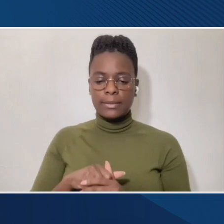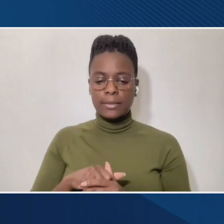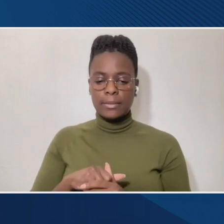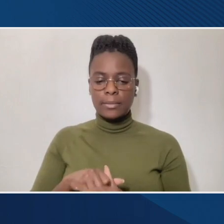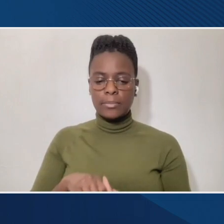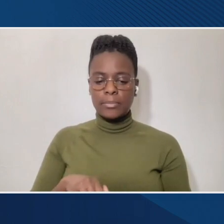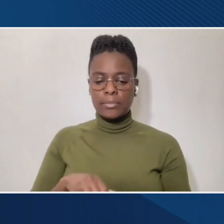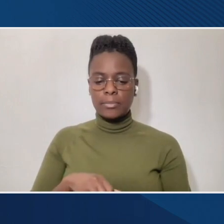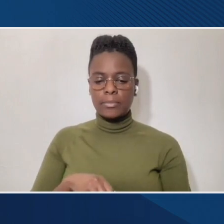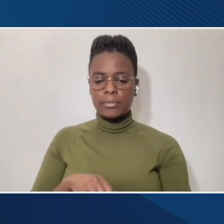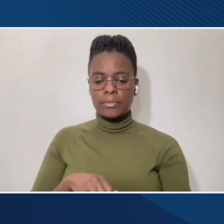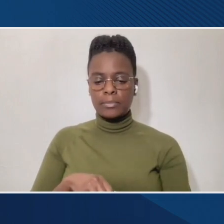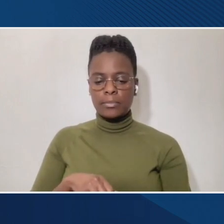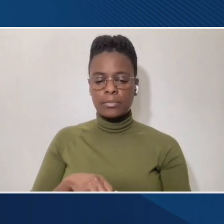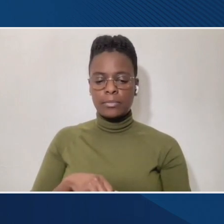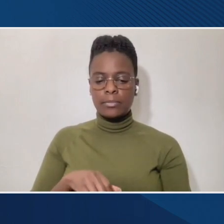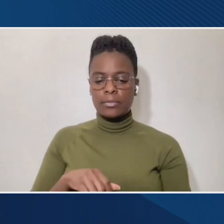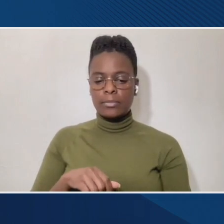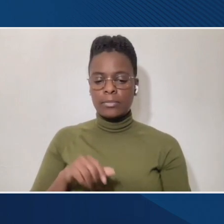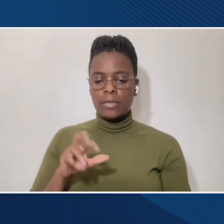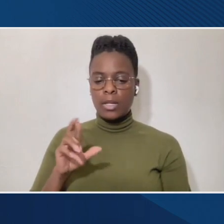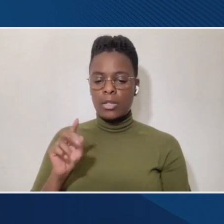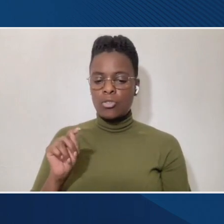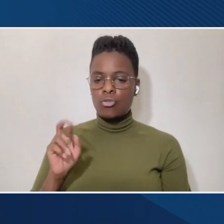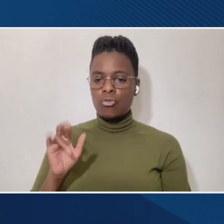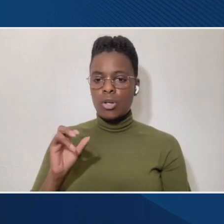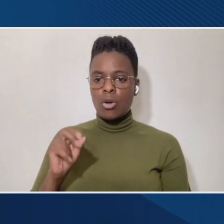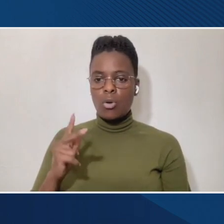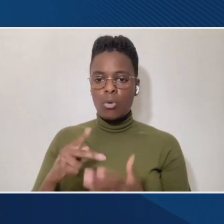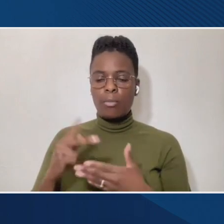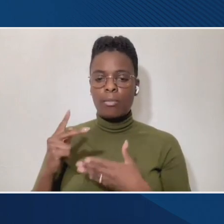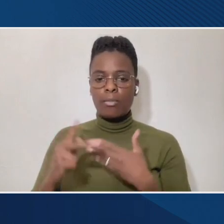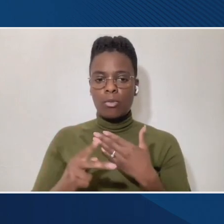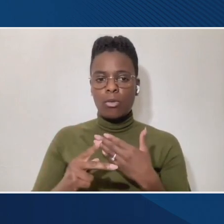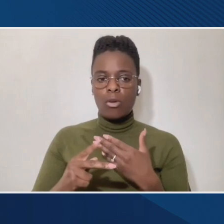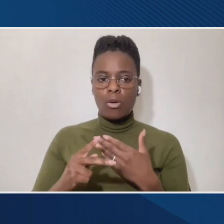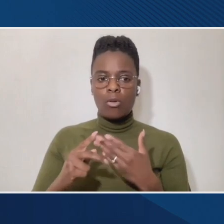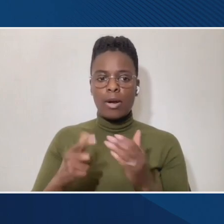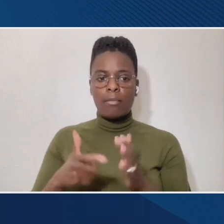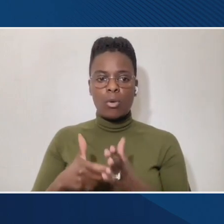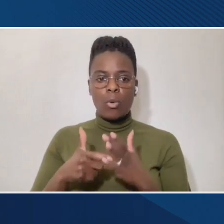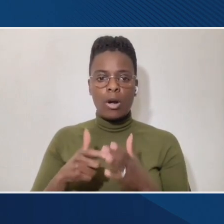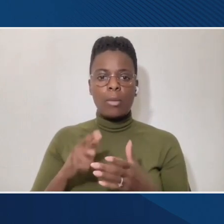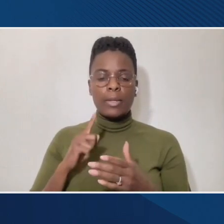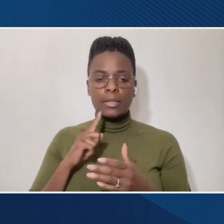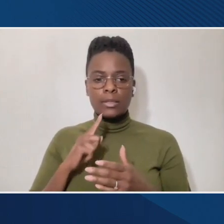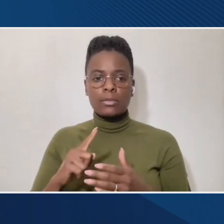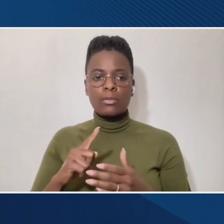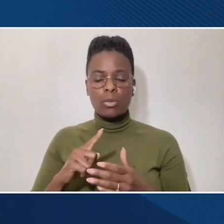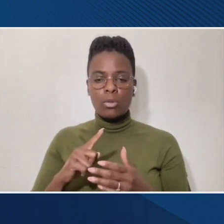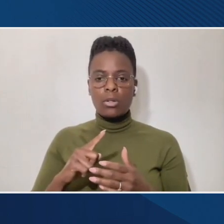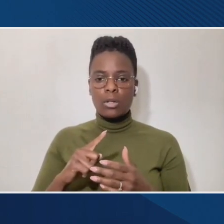are, very in the weeds. Criterion for application